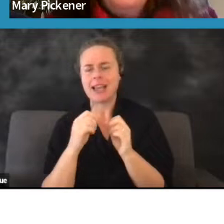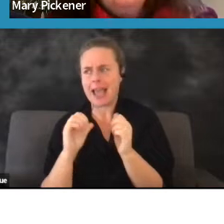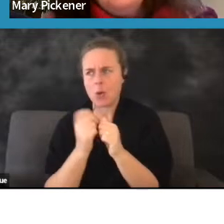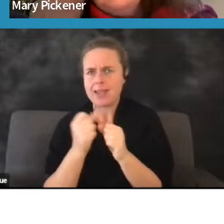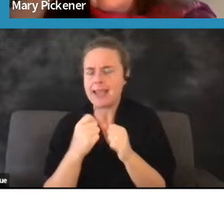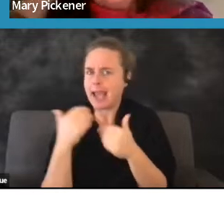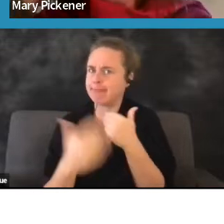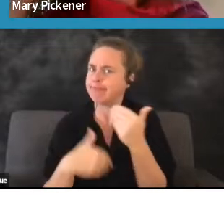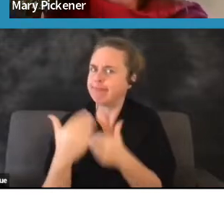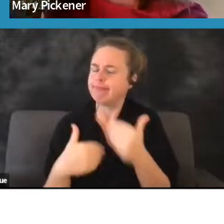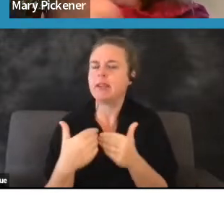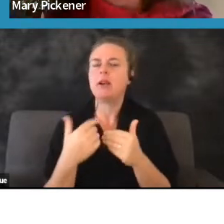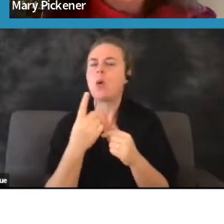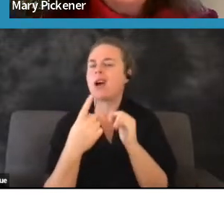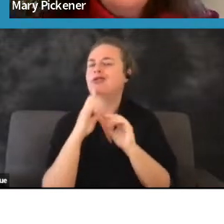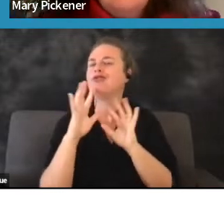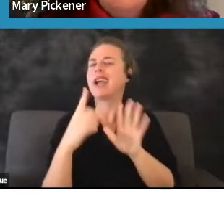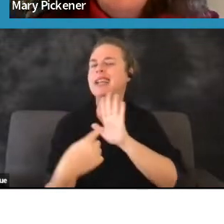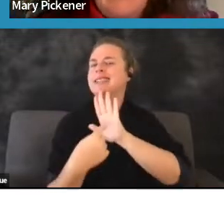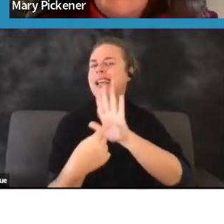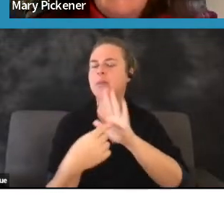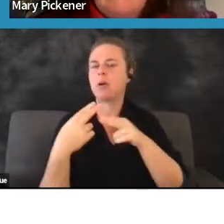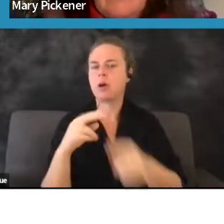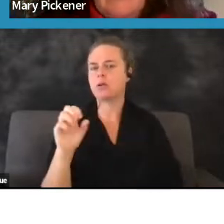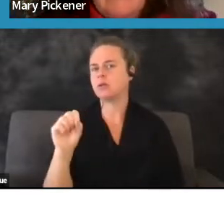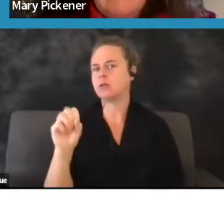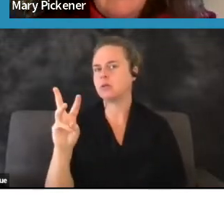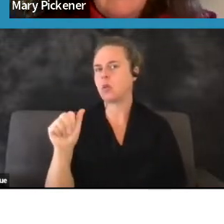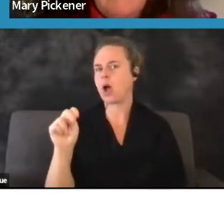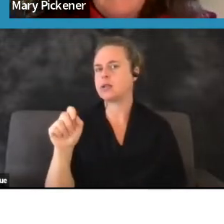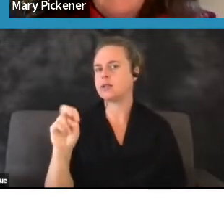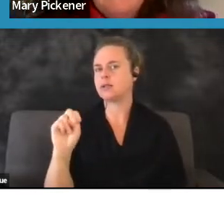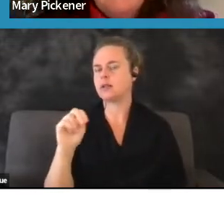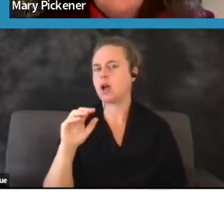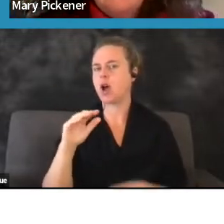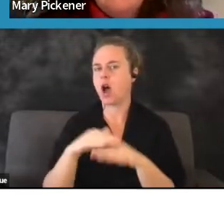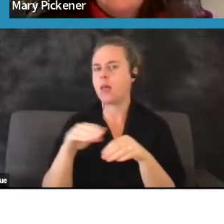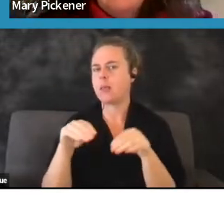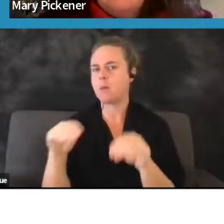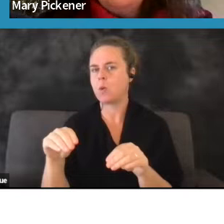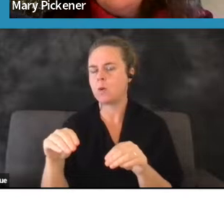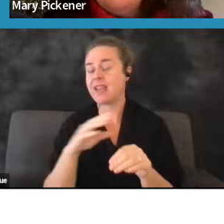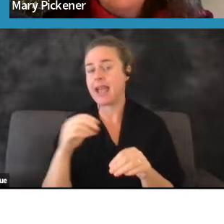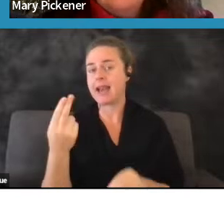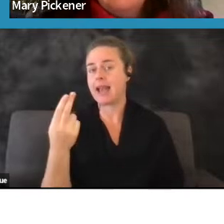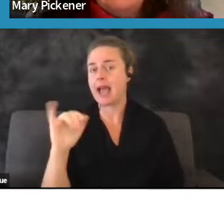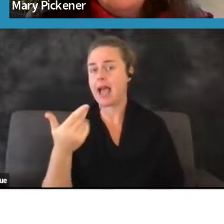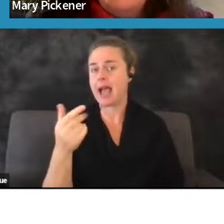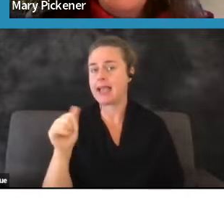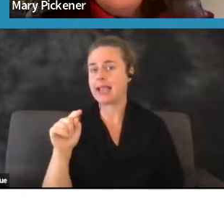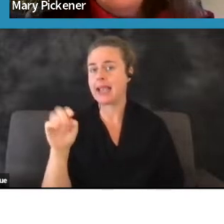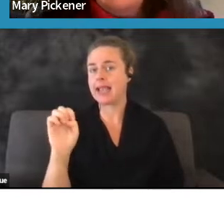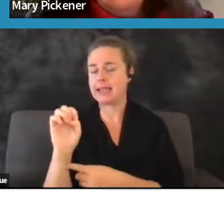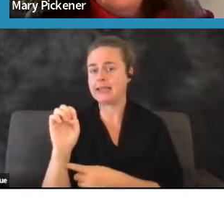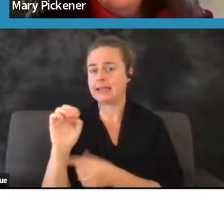on the Move, and then starting with Highgate. They've just started that process of Highgate reaching new heights, and that's